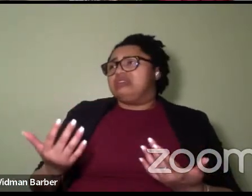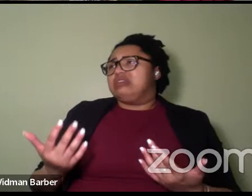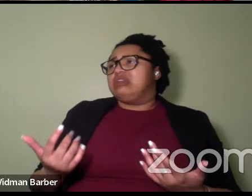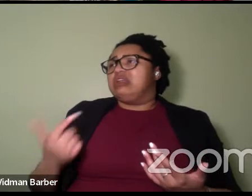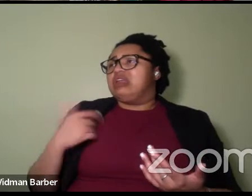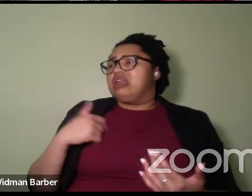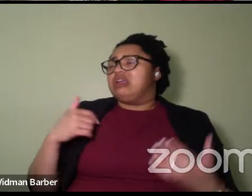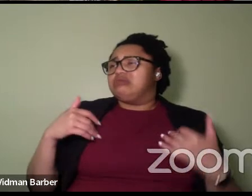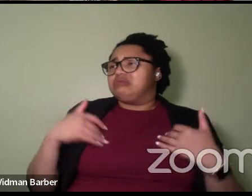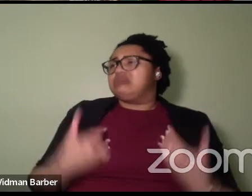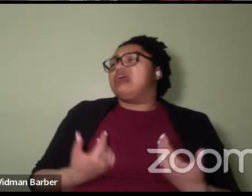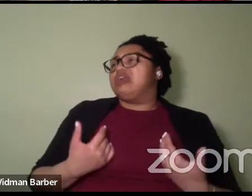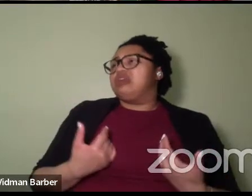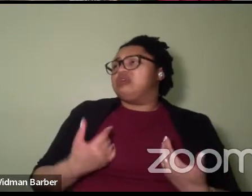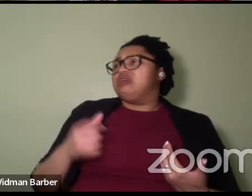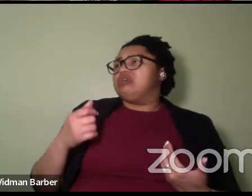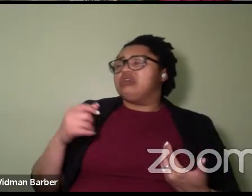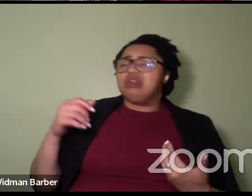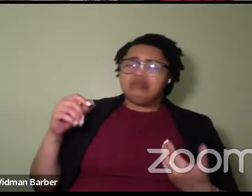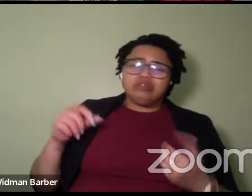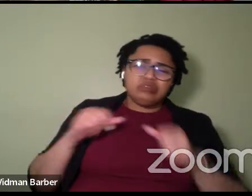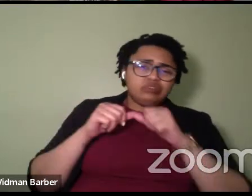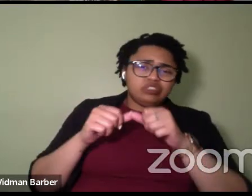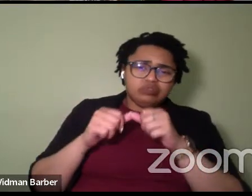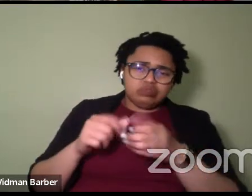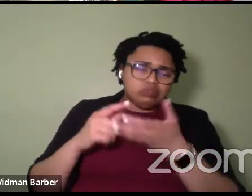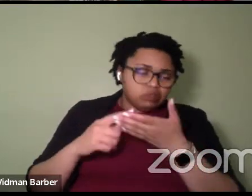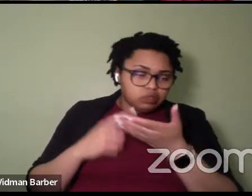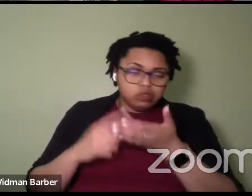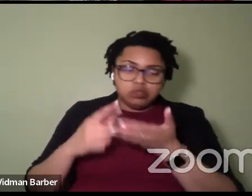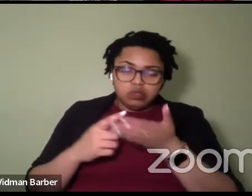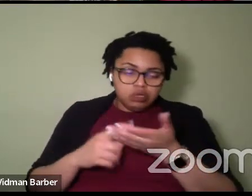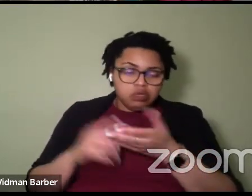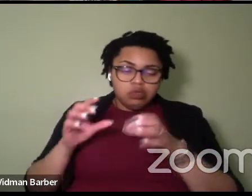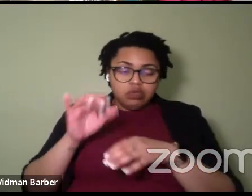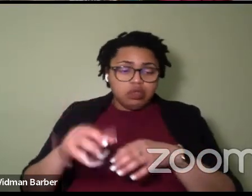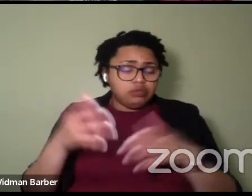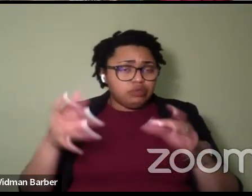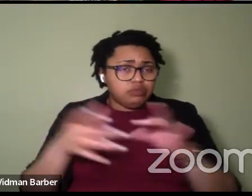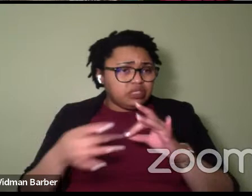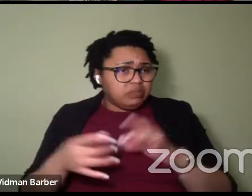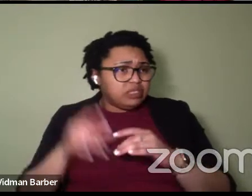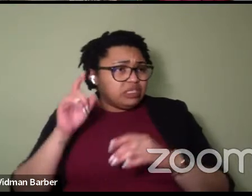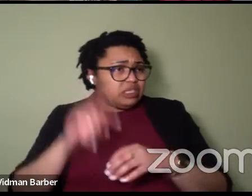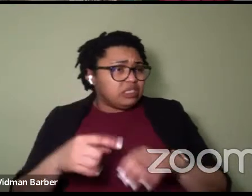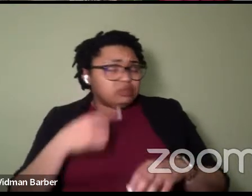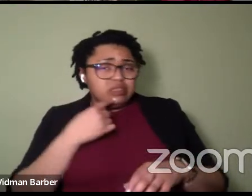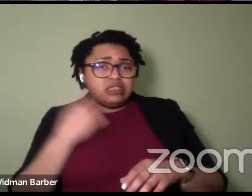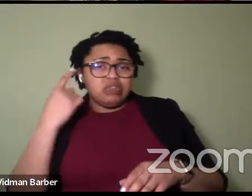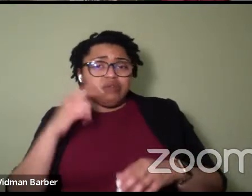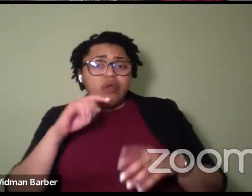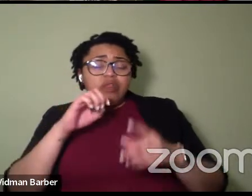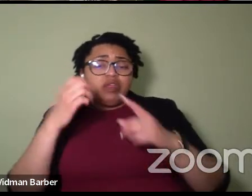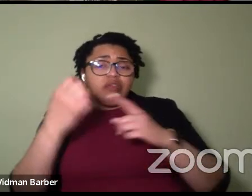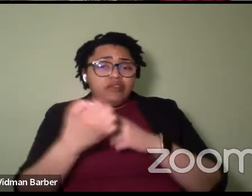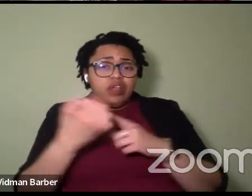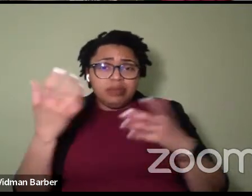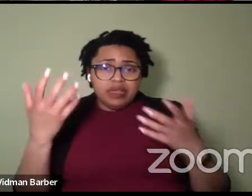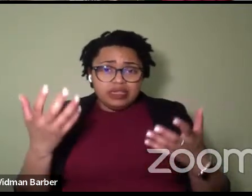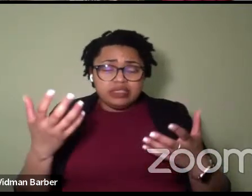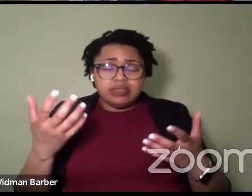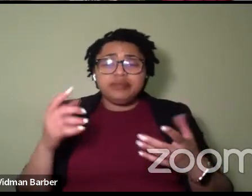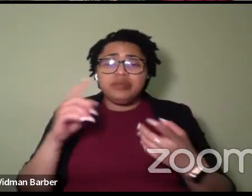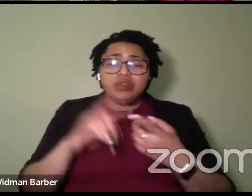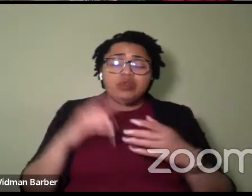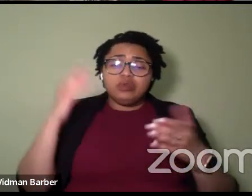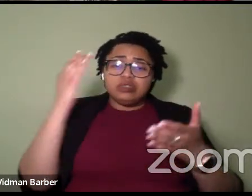of having to continuously do that. So what is the message that needs to be said for these environments to just stop